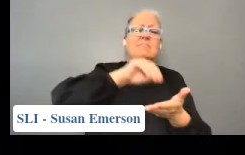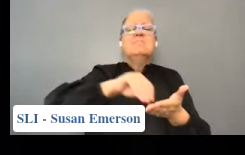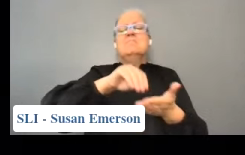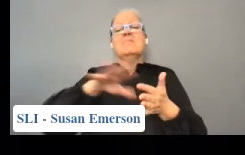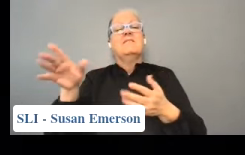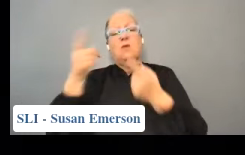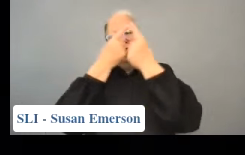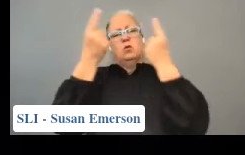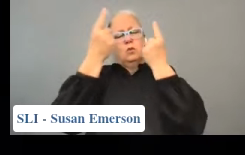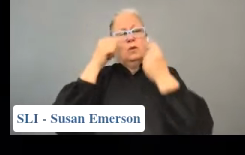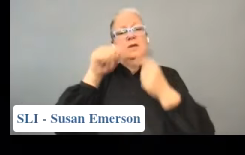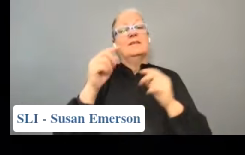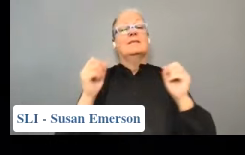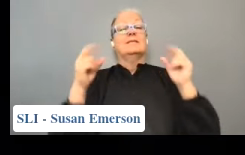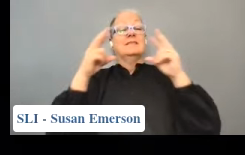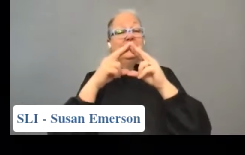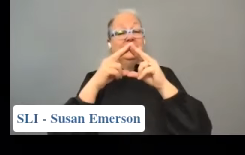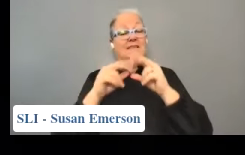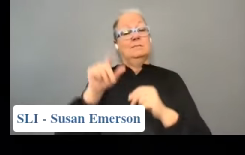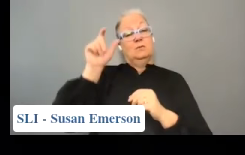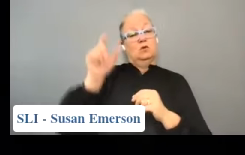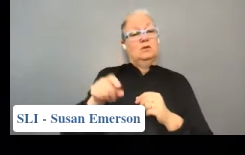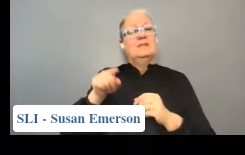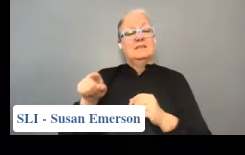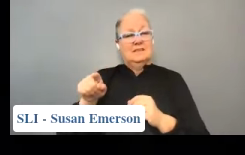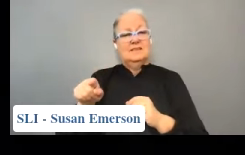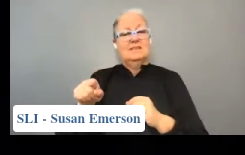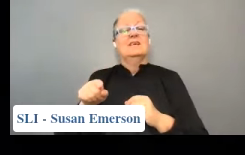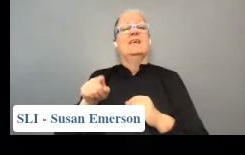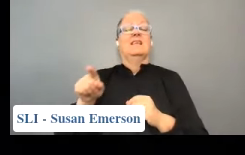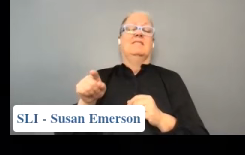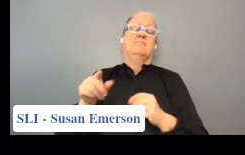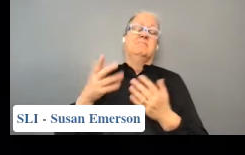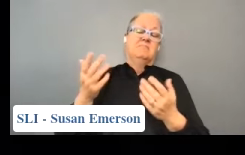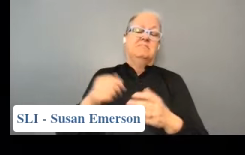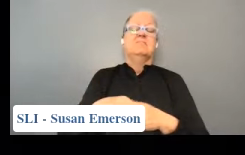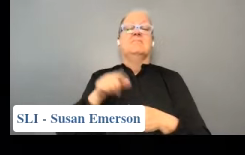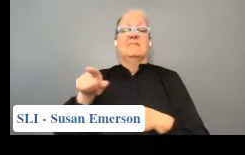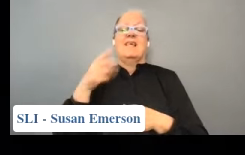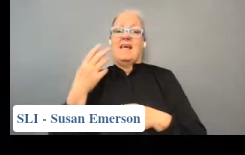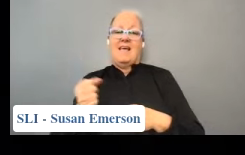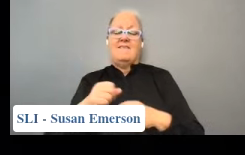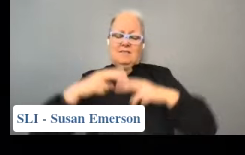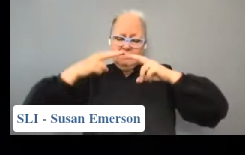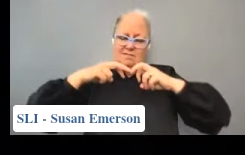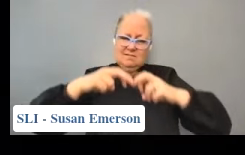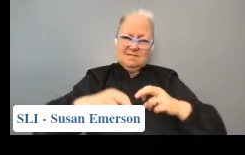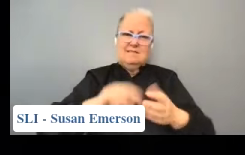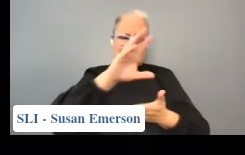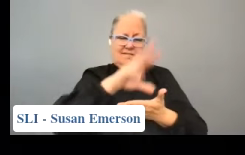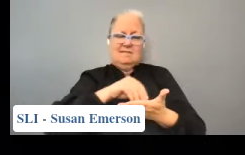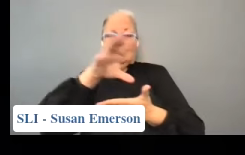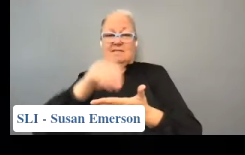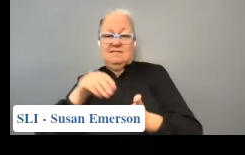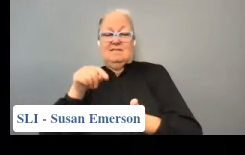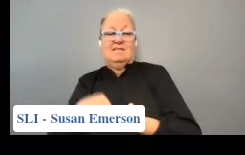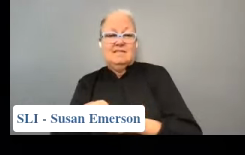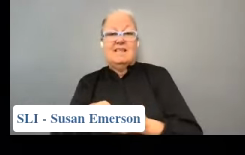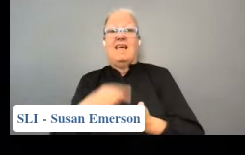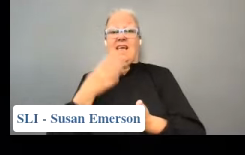Sydney, released her report, University of Technology in Sydney, released her report using never before published customized